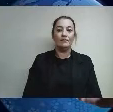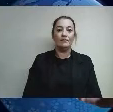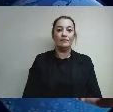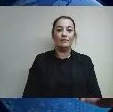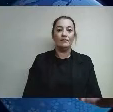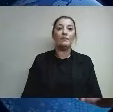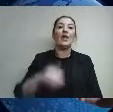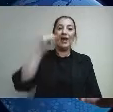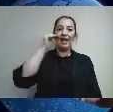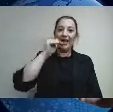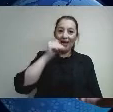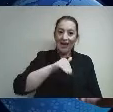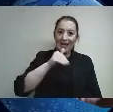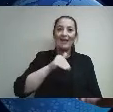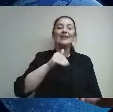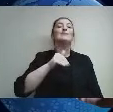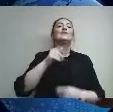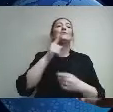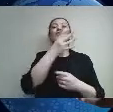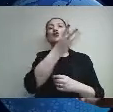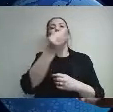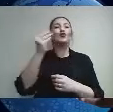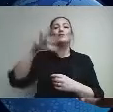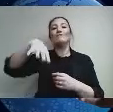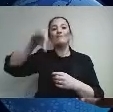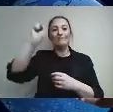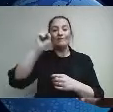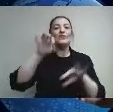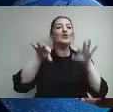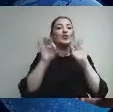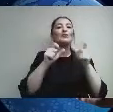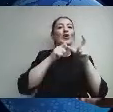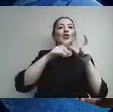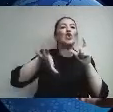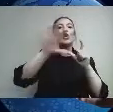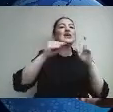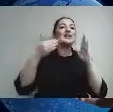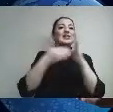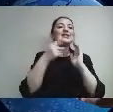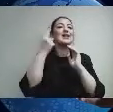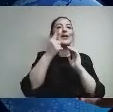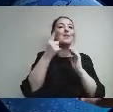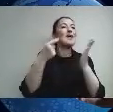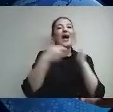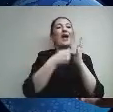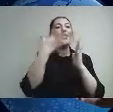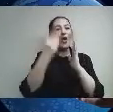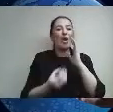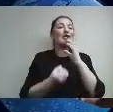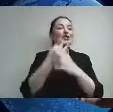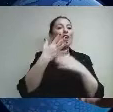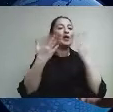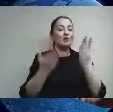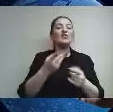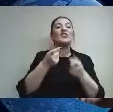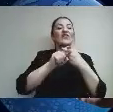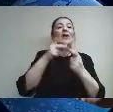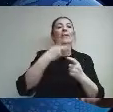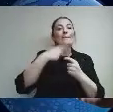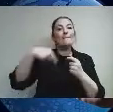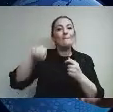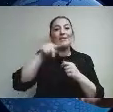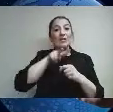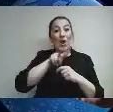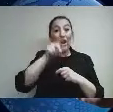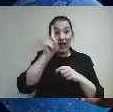they had established social enterprise as a concept. And when we hit the road, we didn't say that